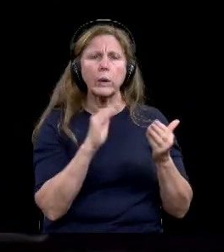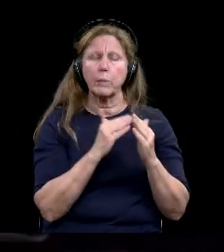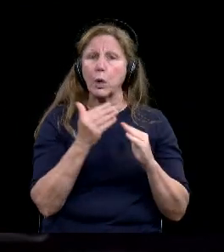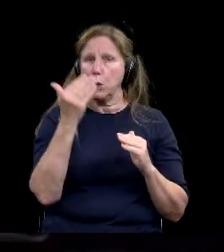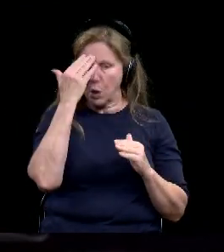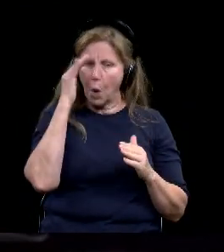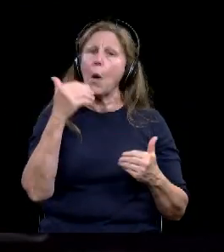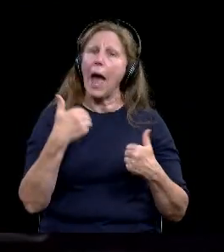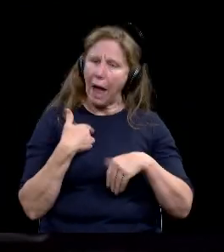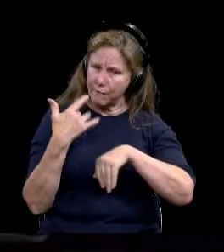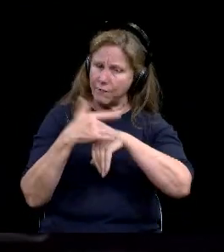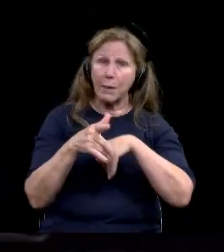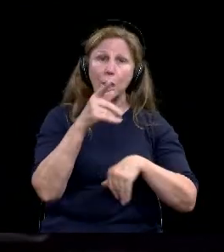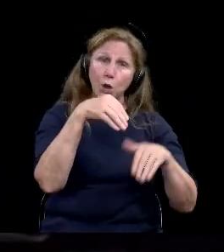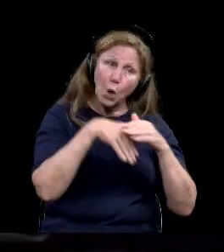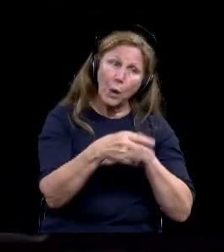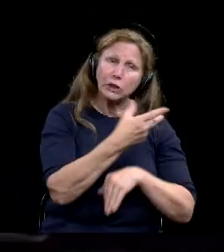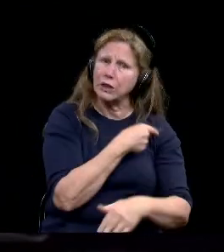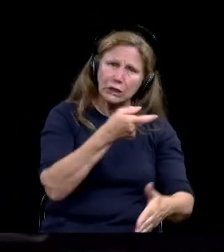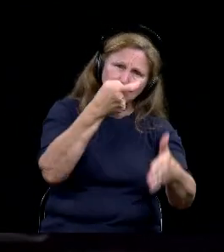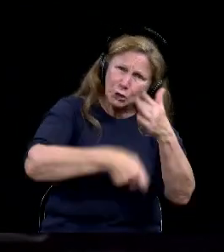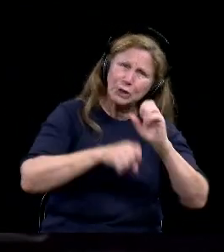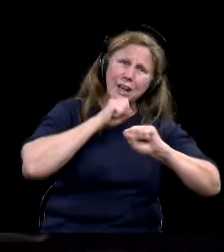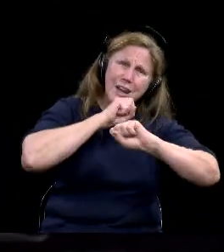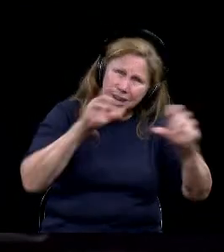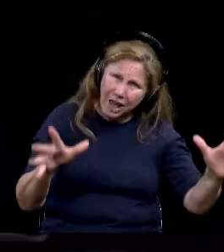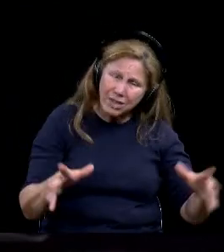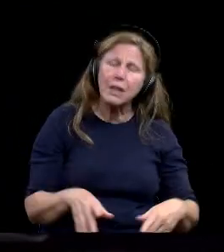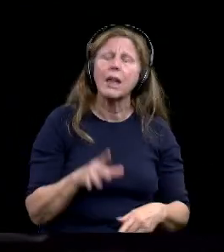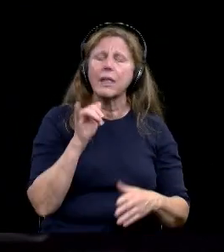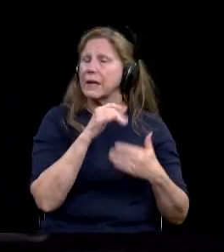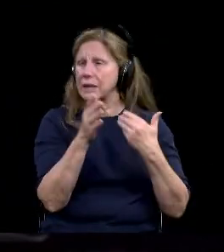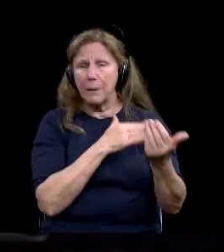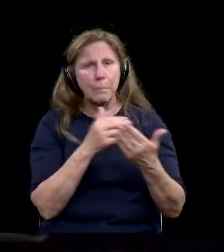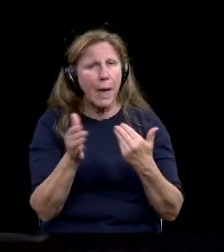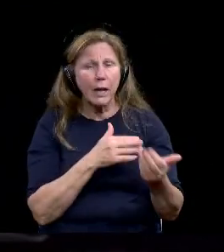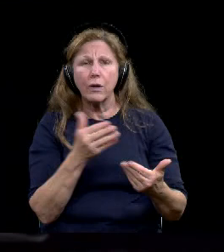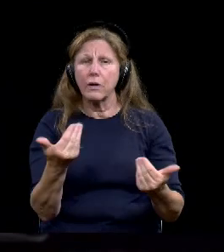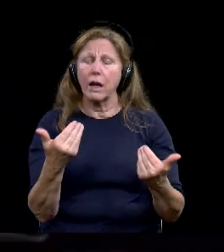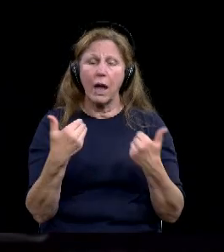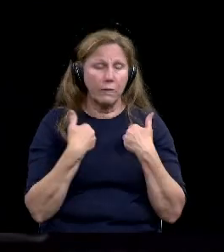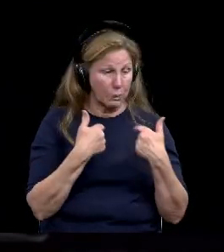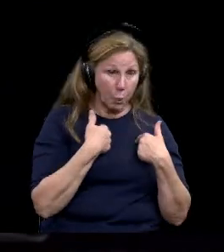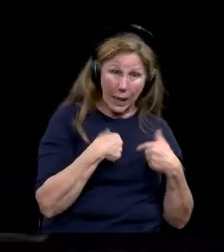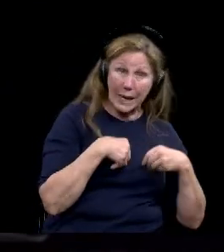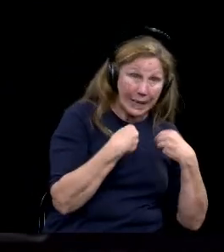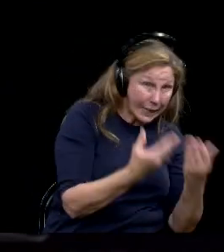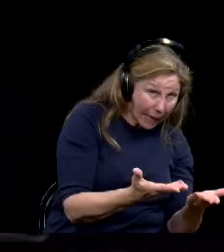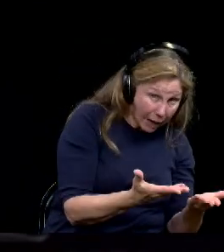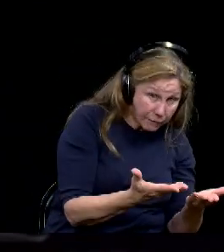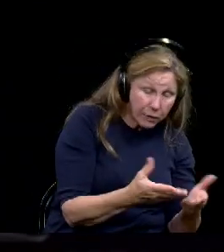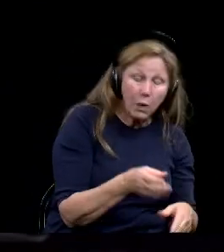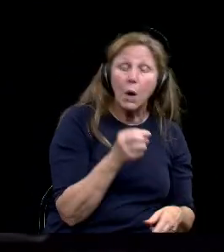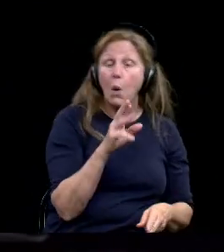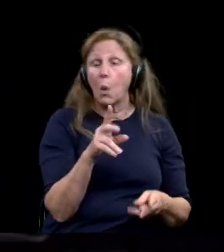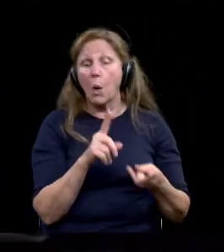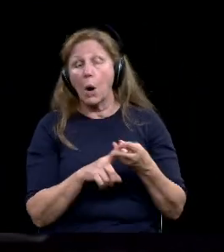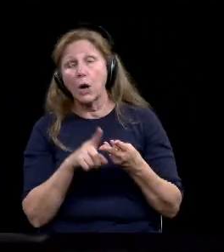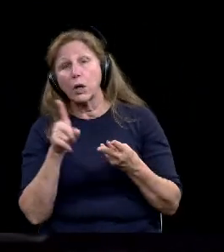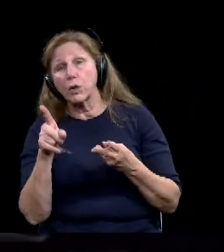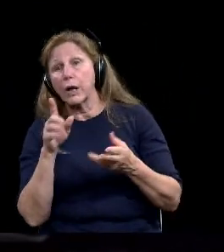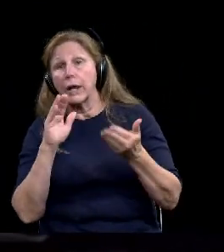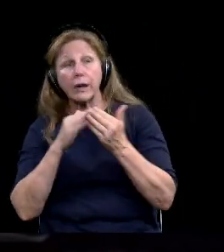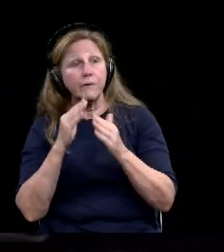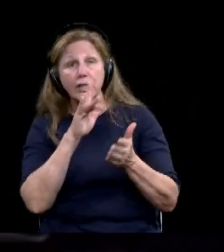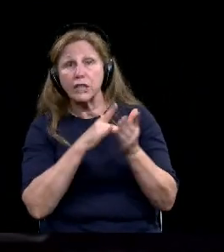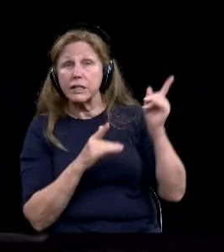our community-based clinics or at the convention center, from Dr. Grid's office, either the hospital provider opportunities. There's no